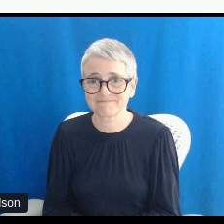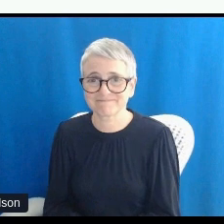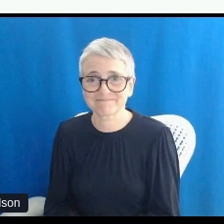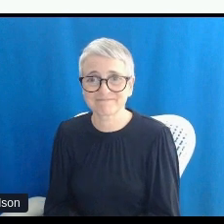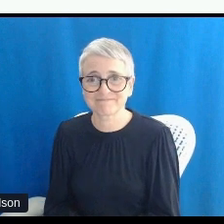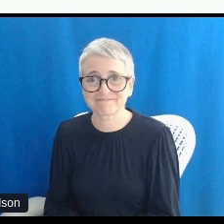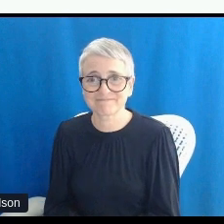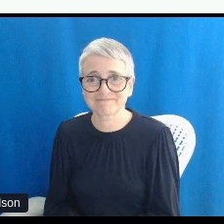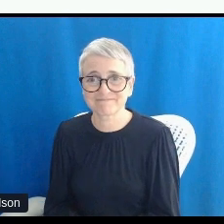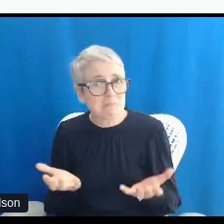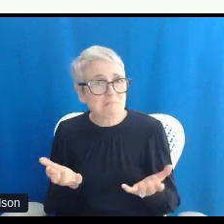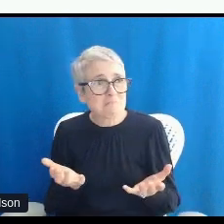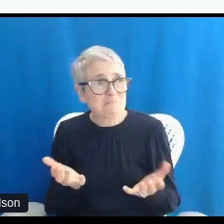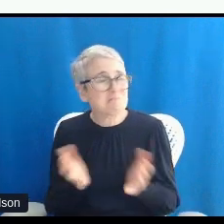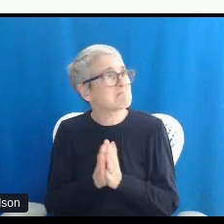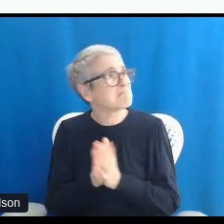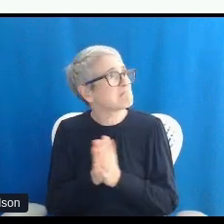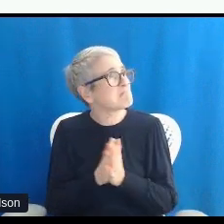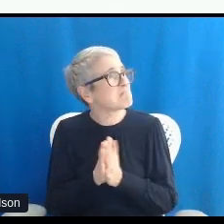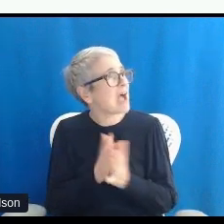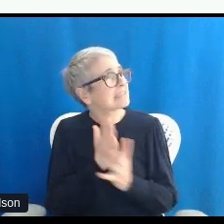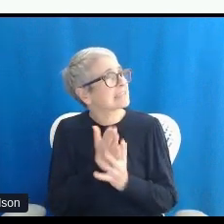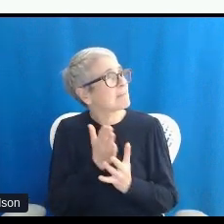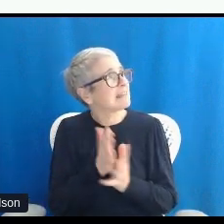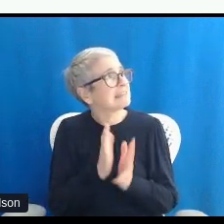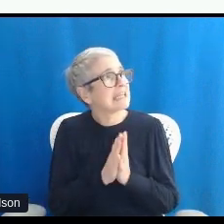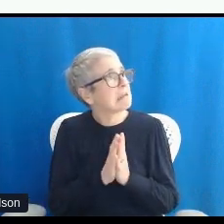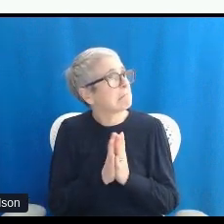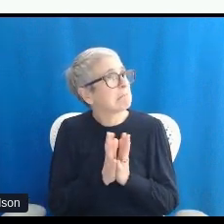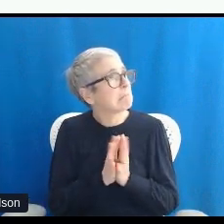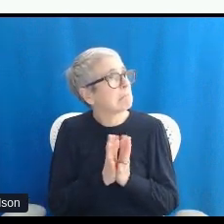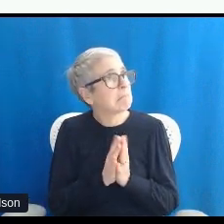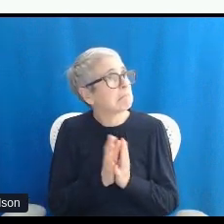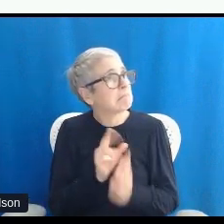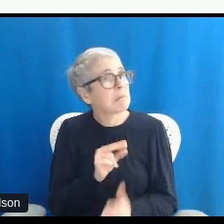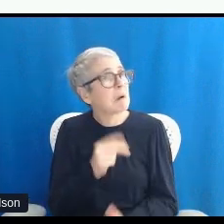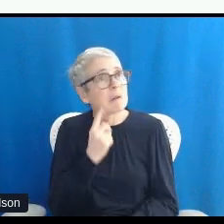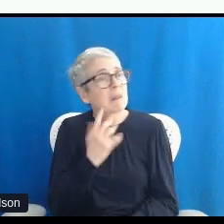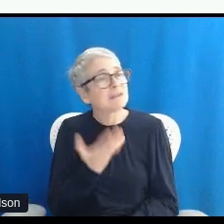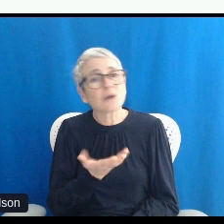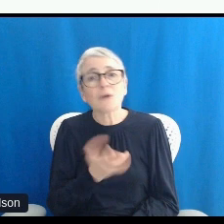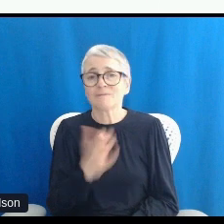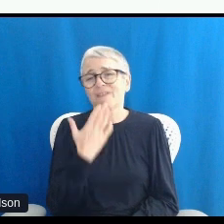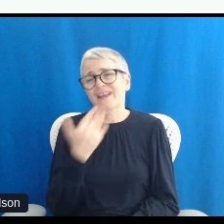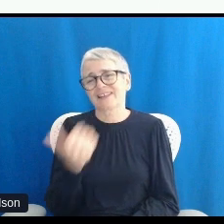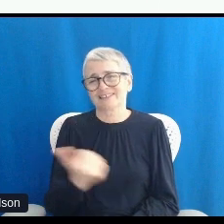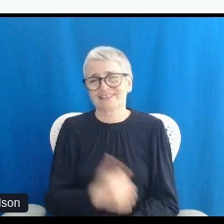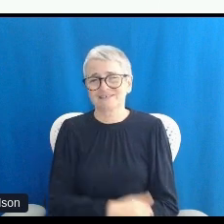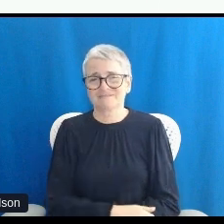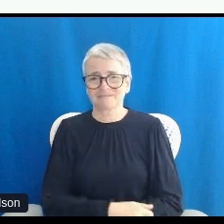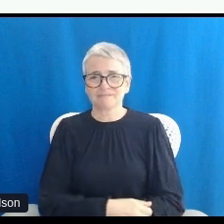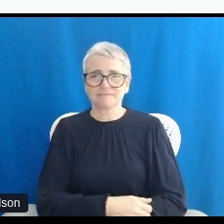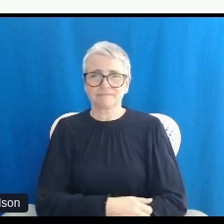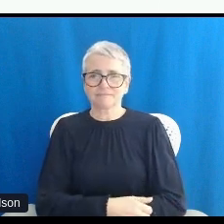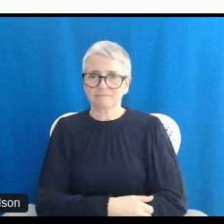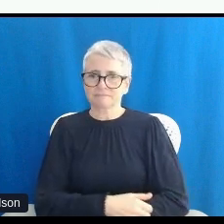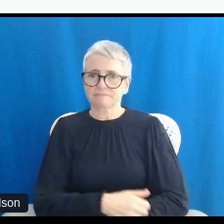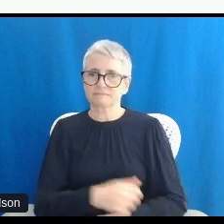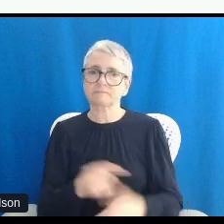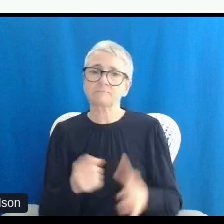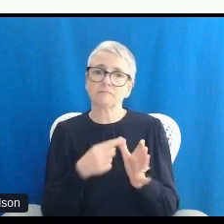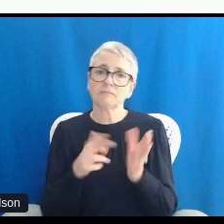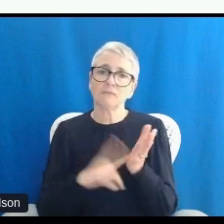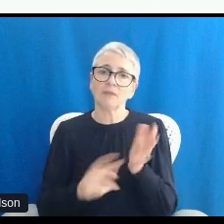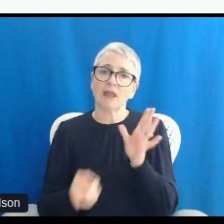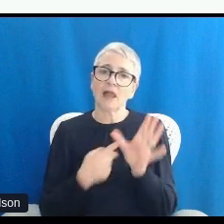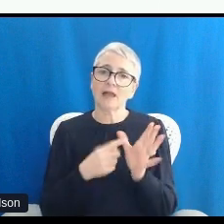not sure about anything particularly from an accessibility point of view. No. Thanks, Rob. Anna asks,